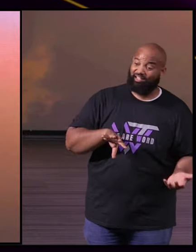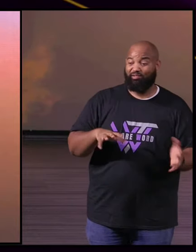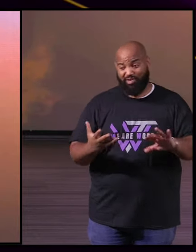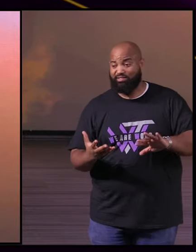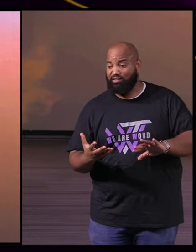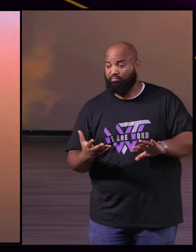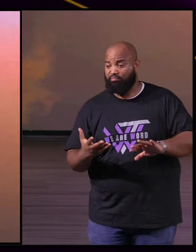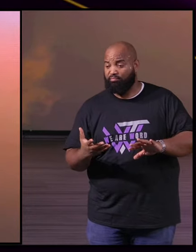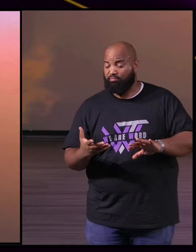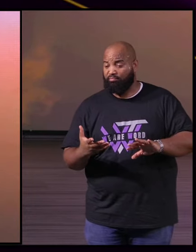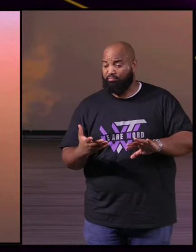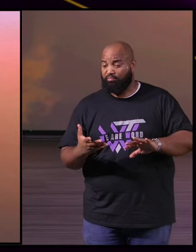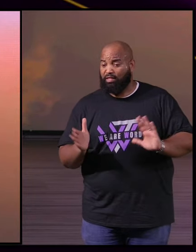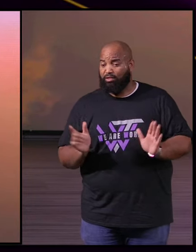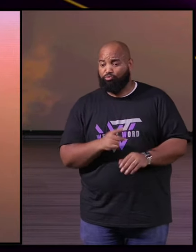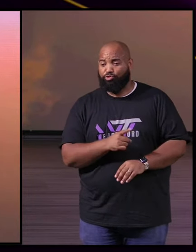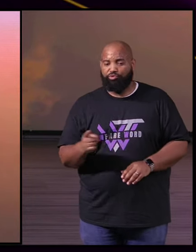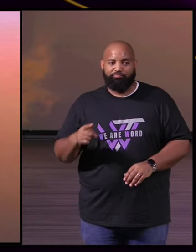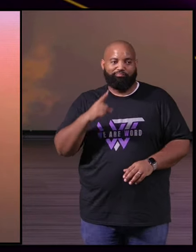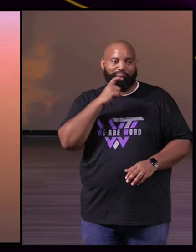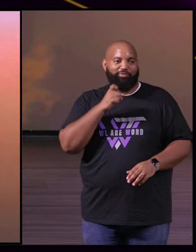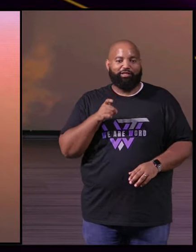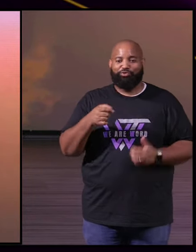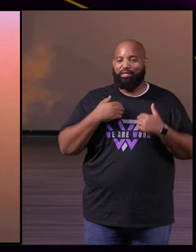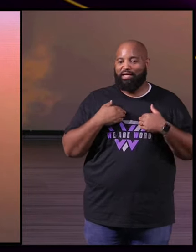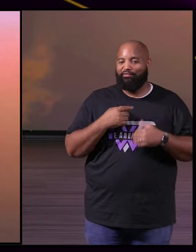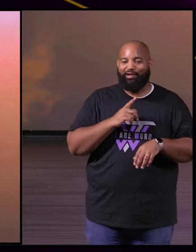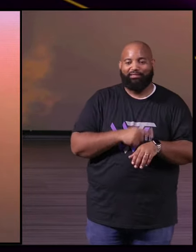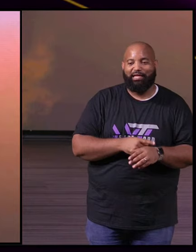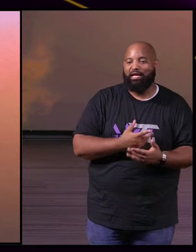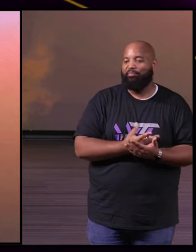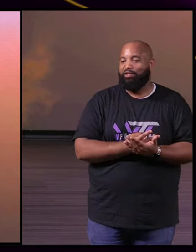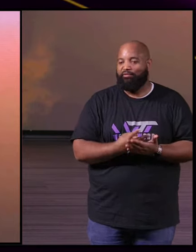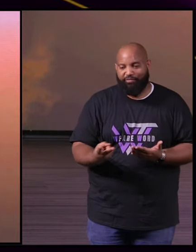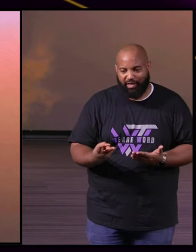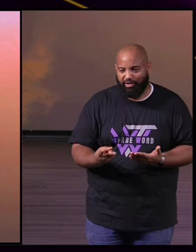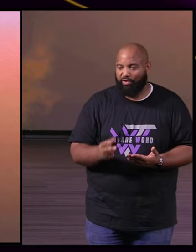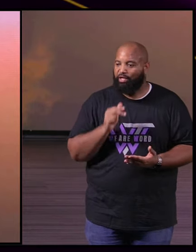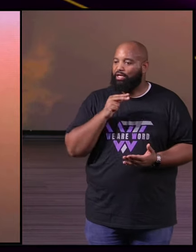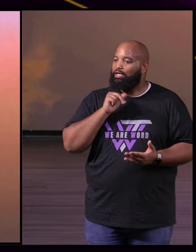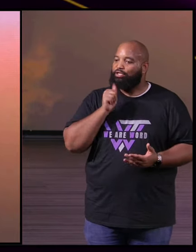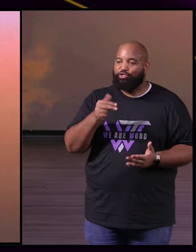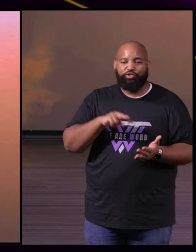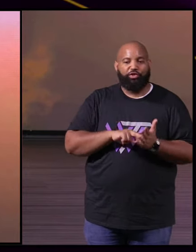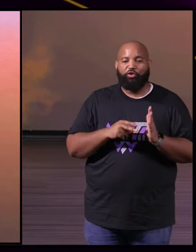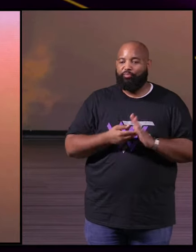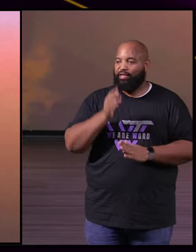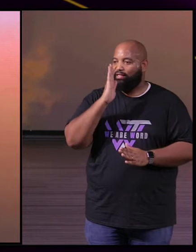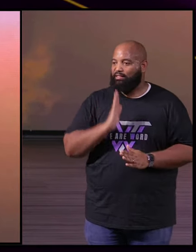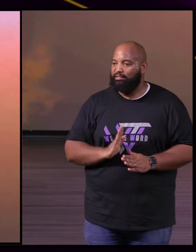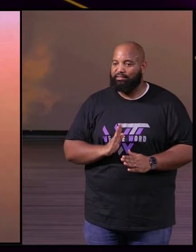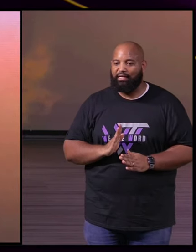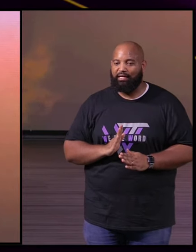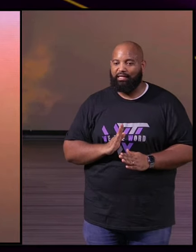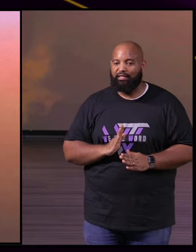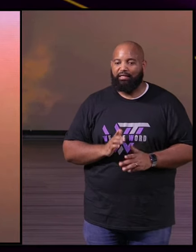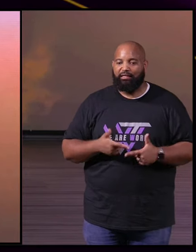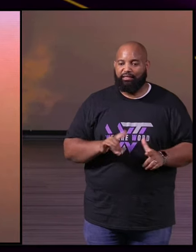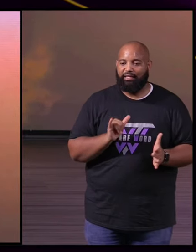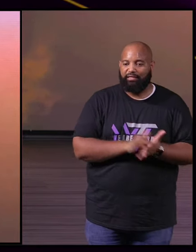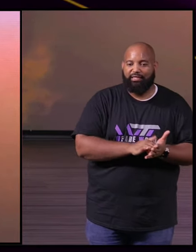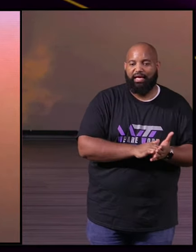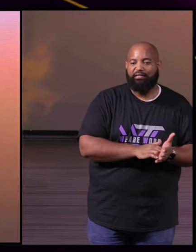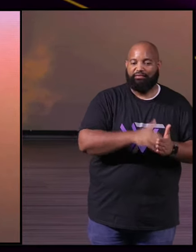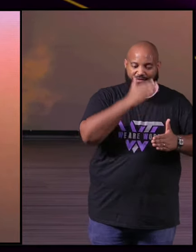in this room that just because I have a moment of failure does not mean God is going to allow that failure to be the